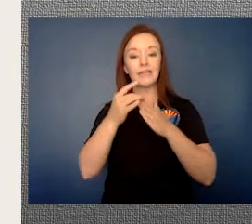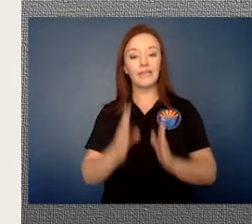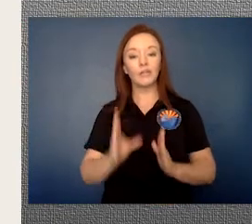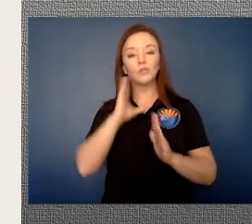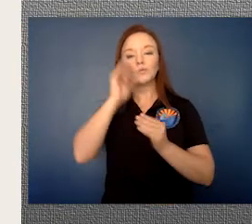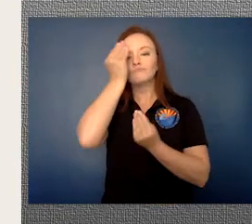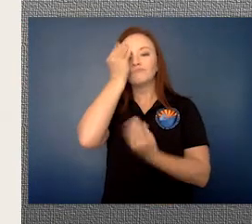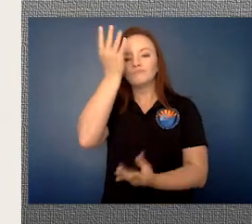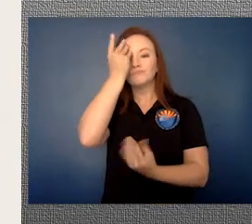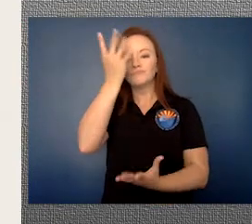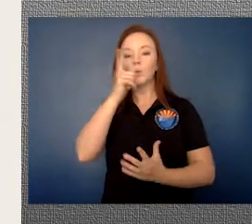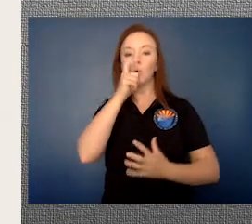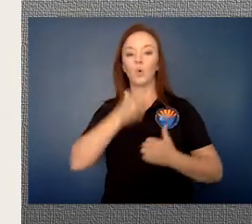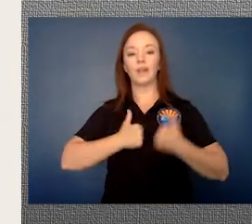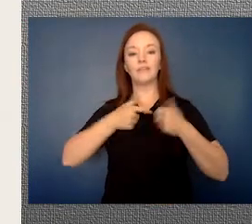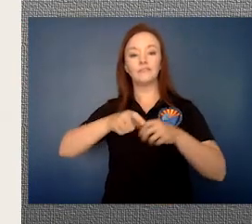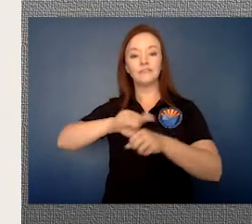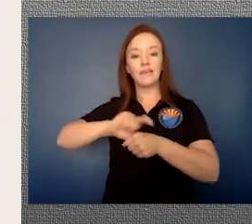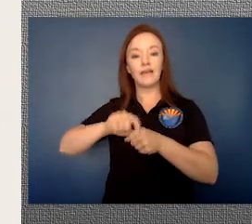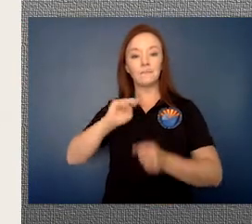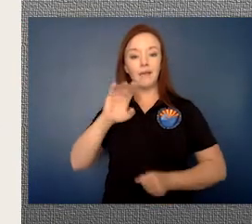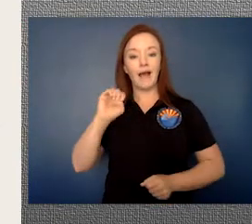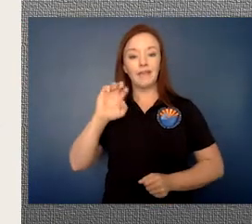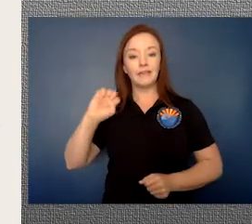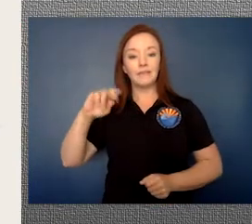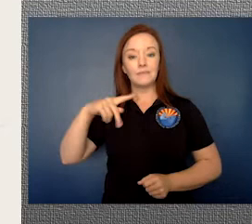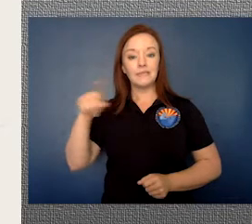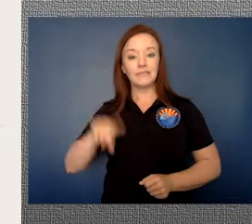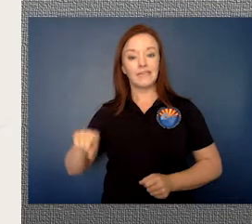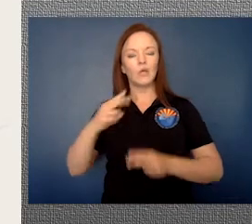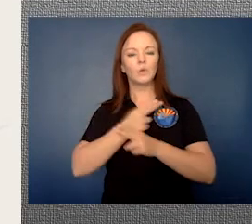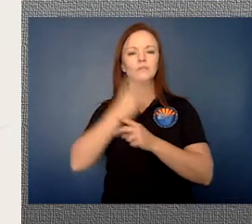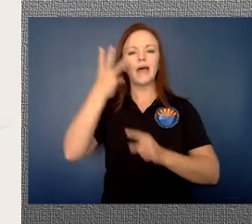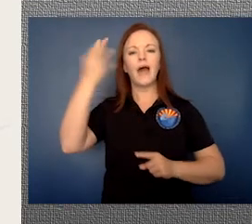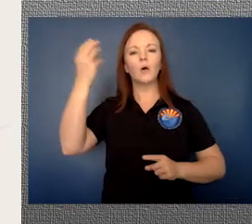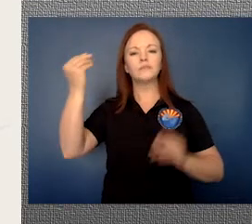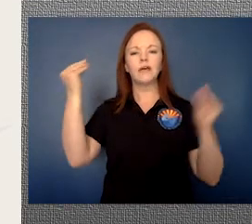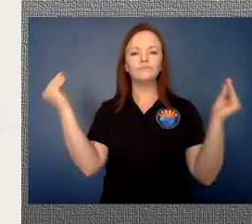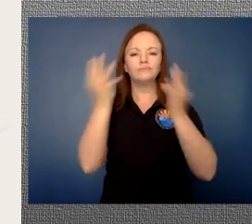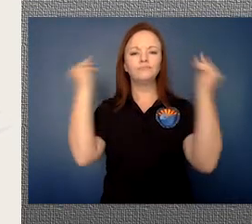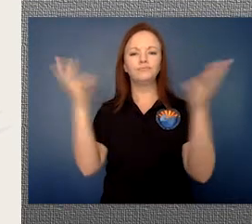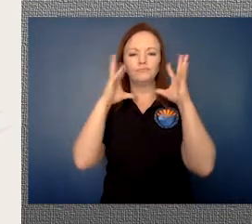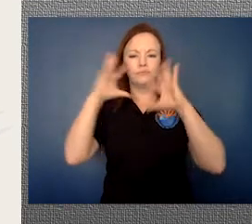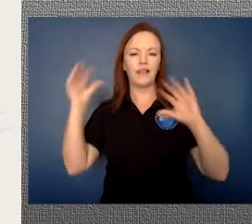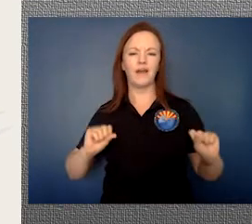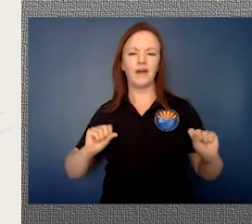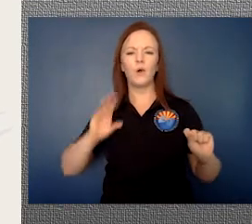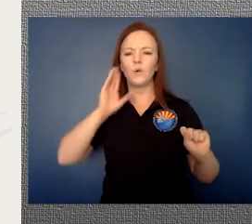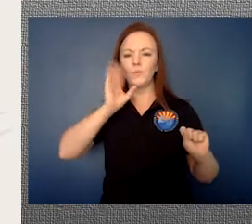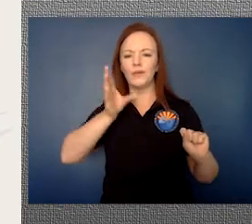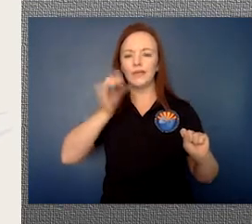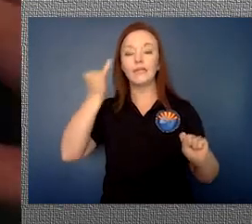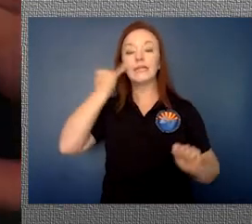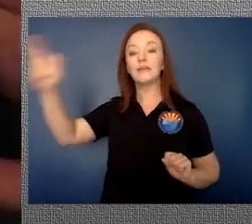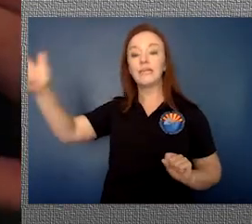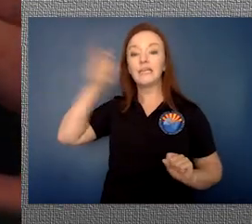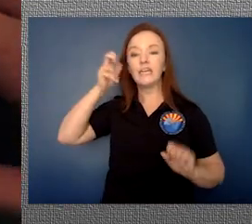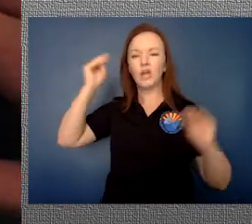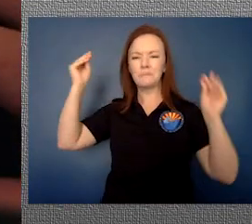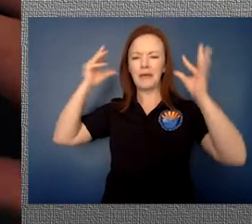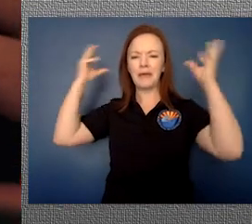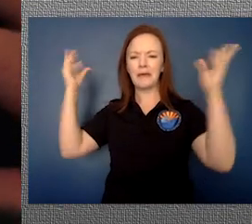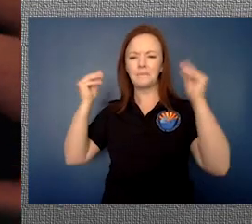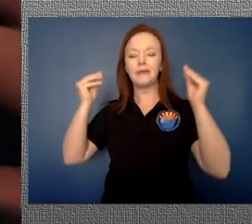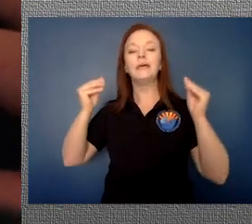the 10-mile EPZ of an emergency at Palo Verde using the outdoor warning siren system. When residents hear the sirens, they